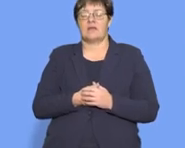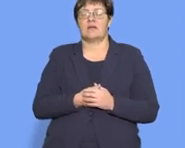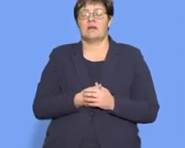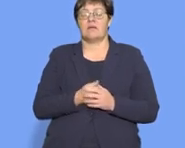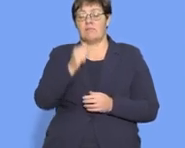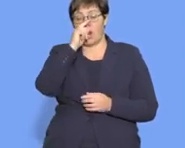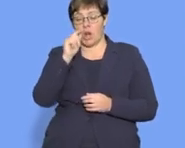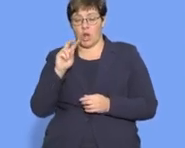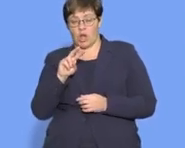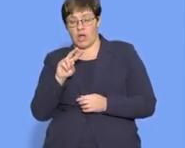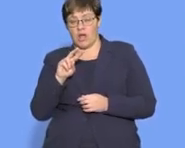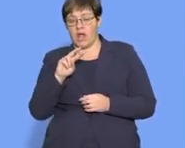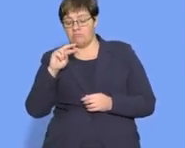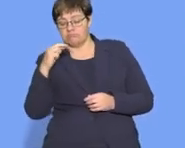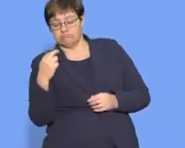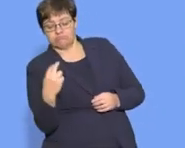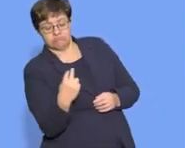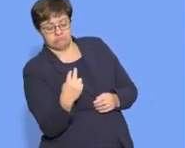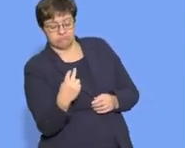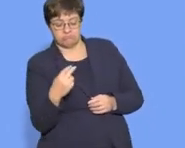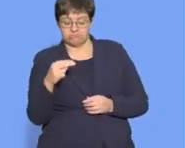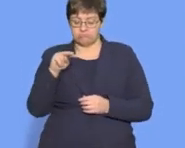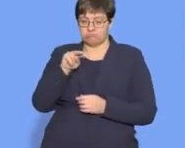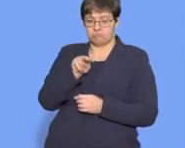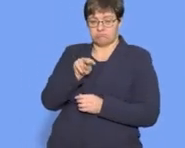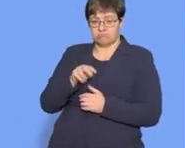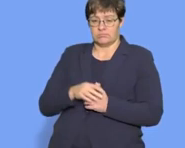from the outside